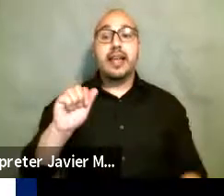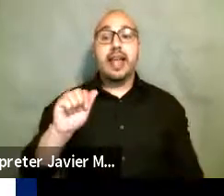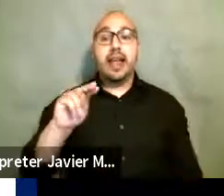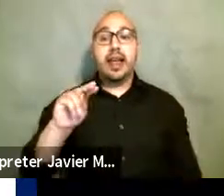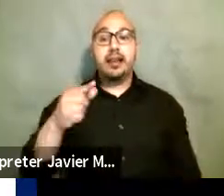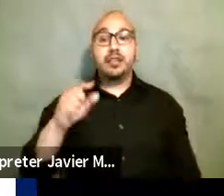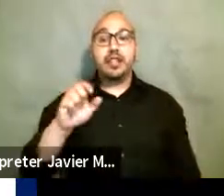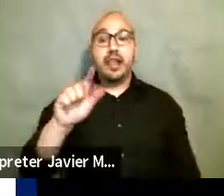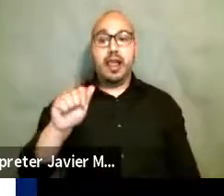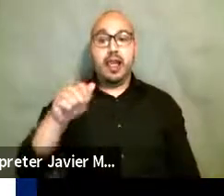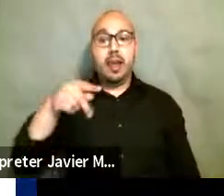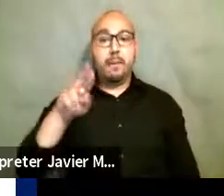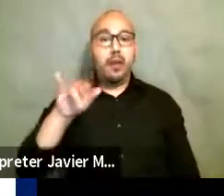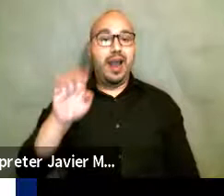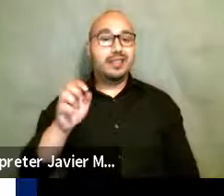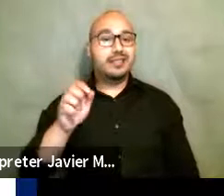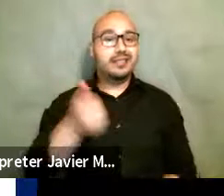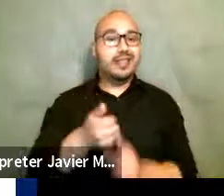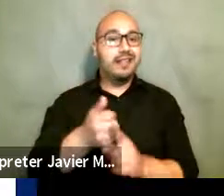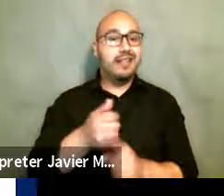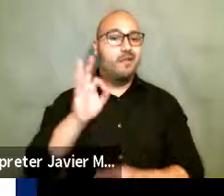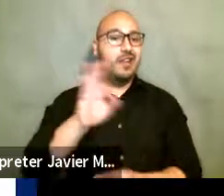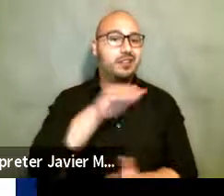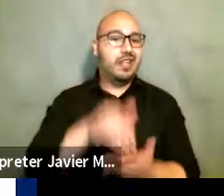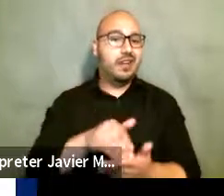for Nonviolence.